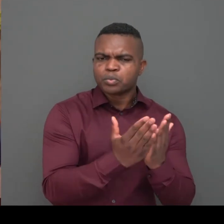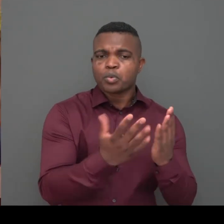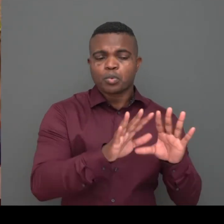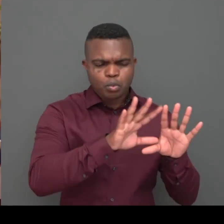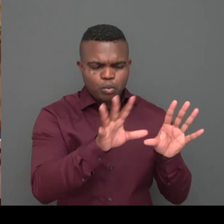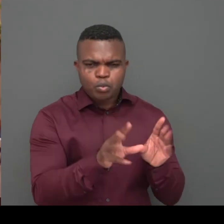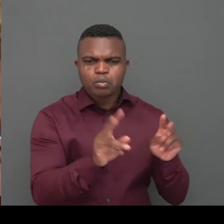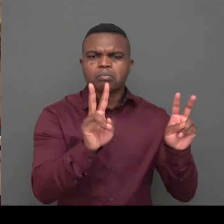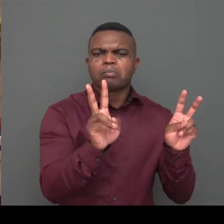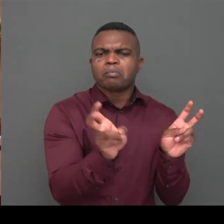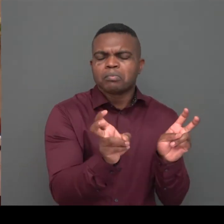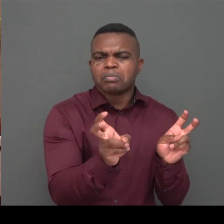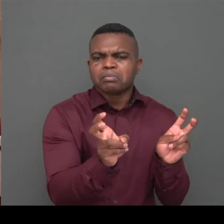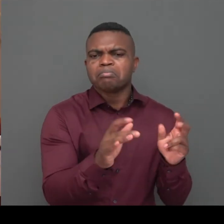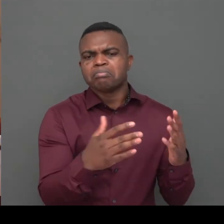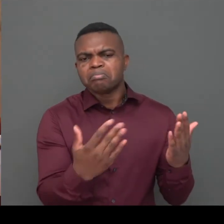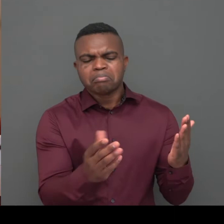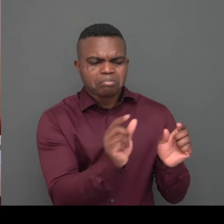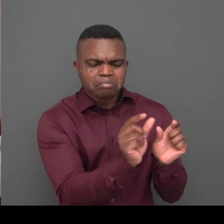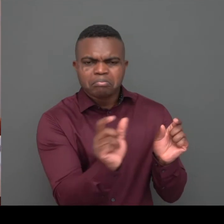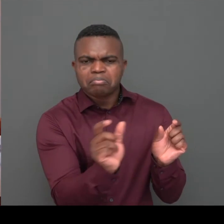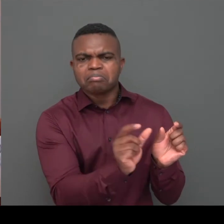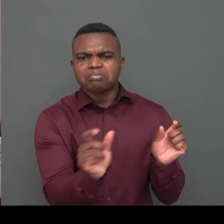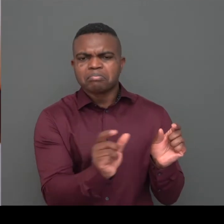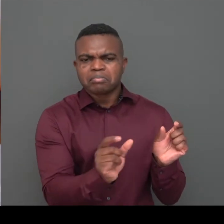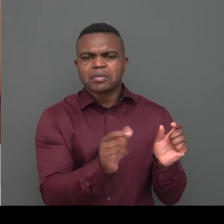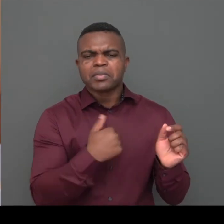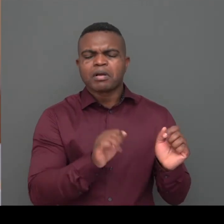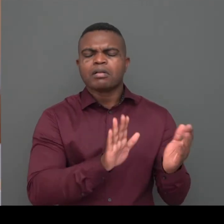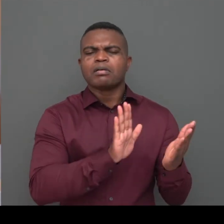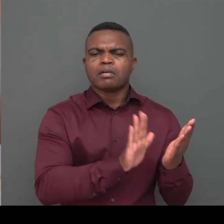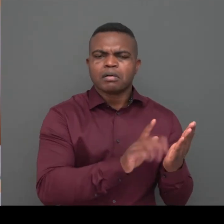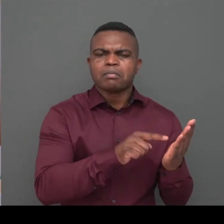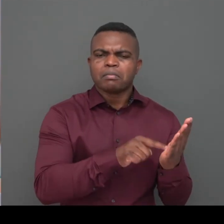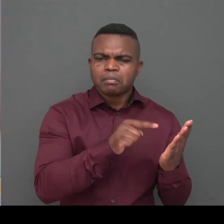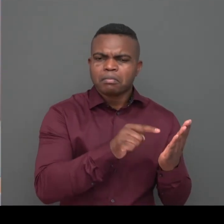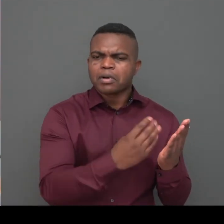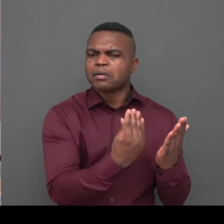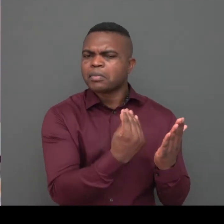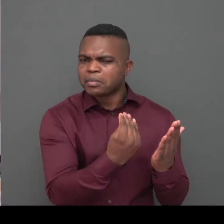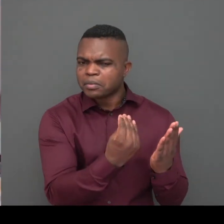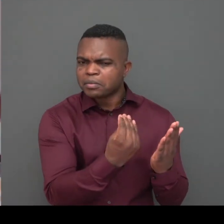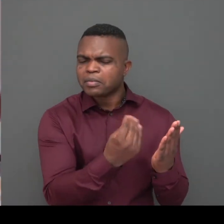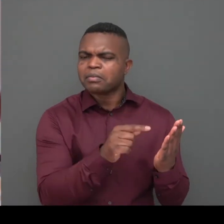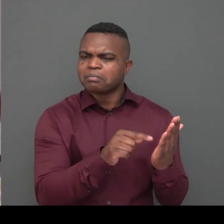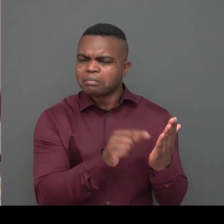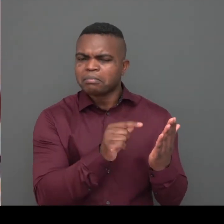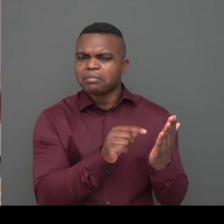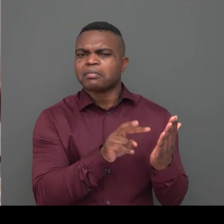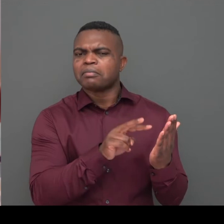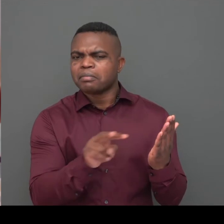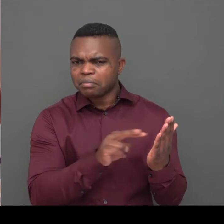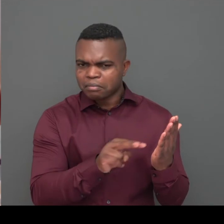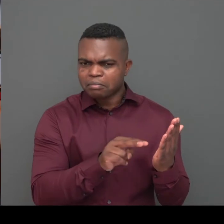quote, or a certain side number, then I can pause the reader and I can swipe on the screen to get the speech synthesis to read aloud the part I want to